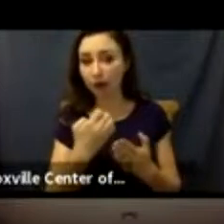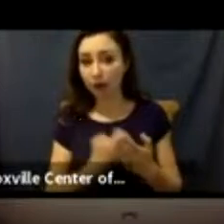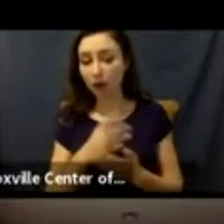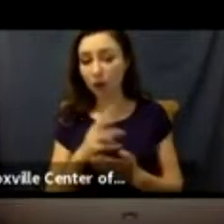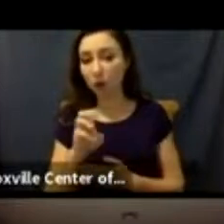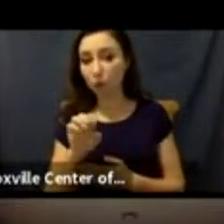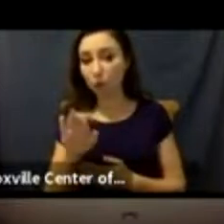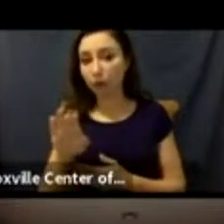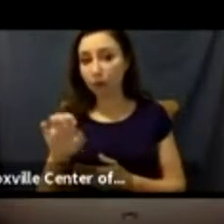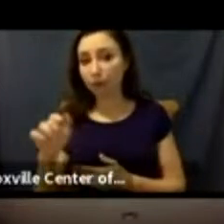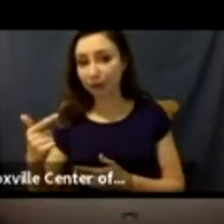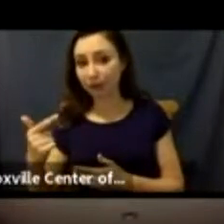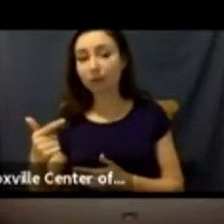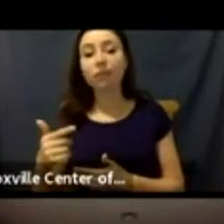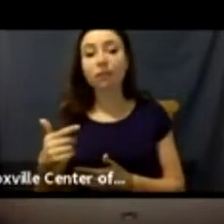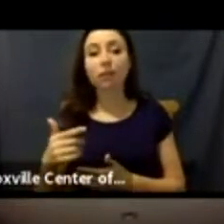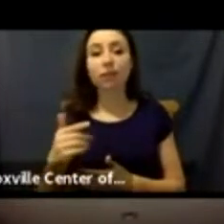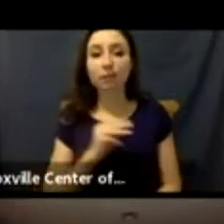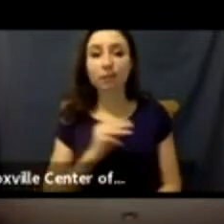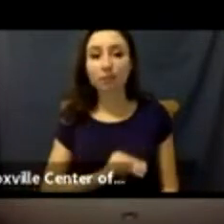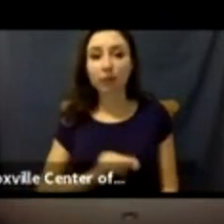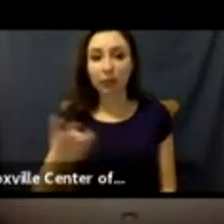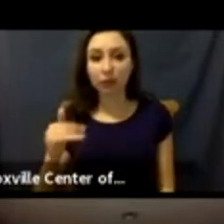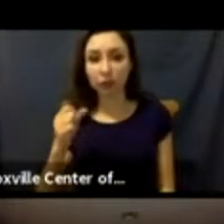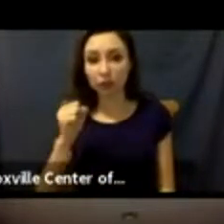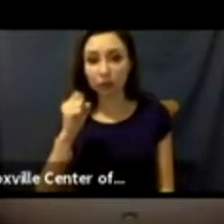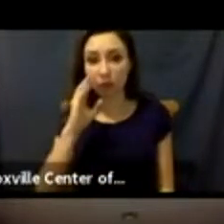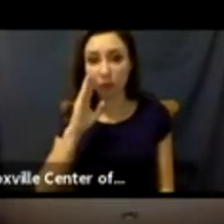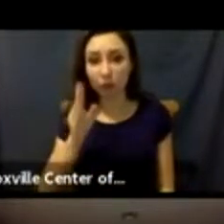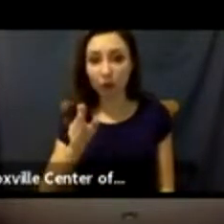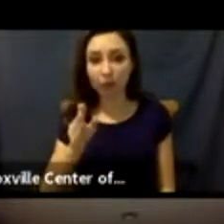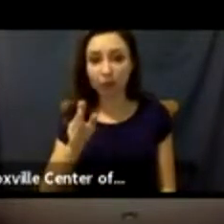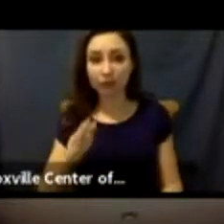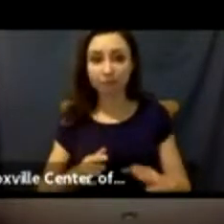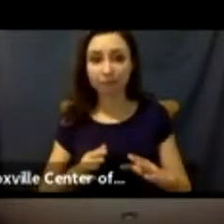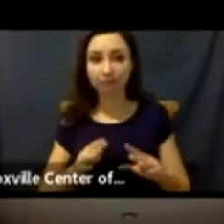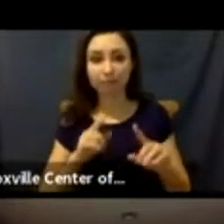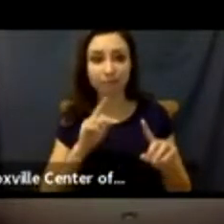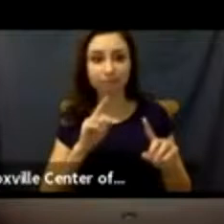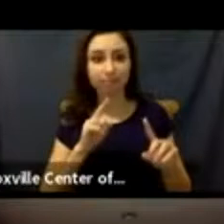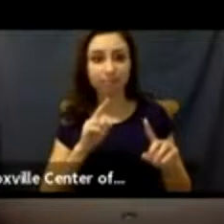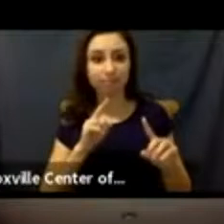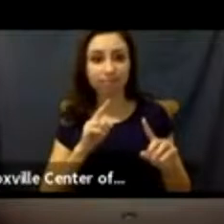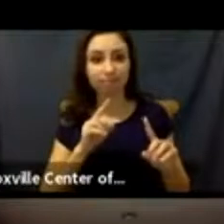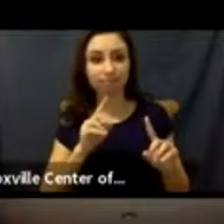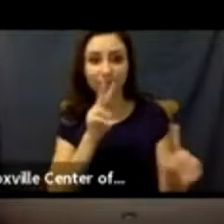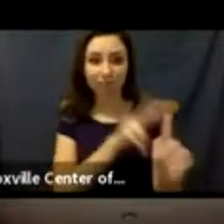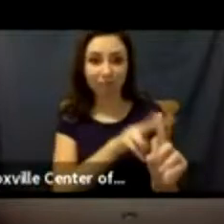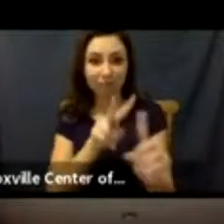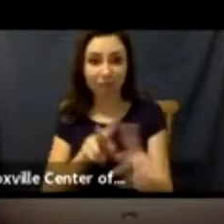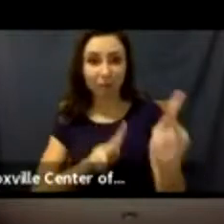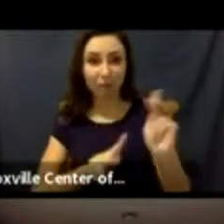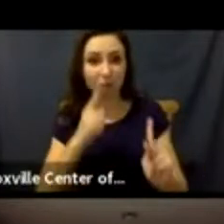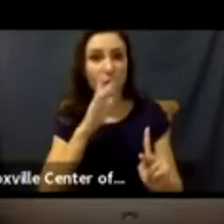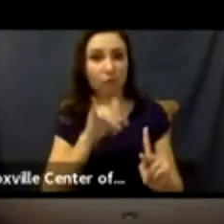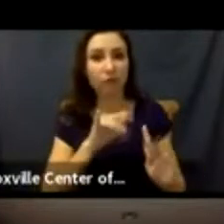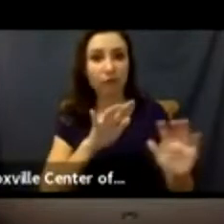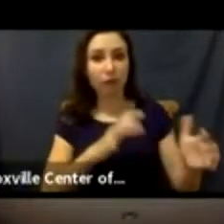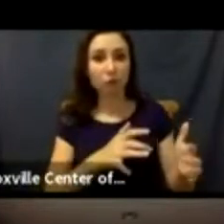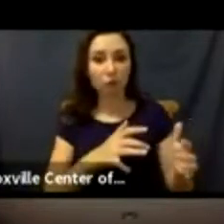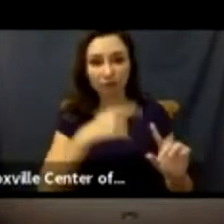will be making appointments to that body sometime over the next several months.